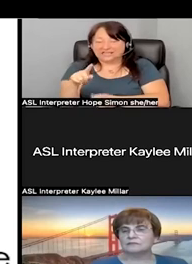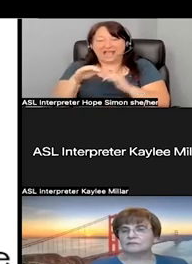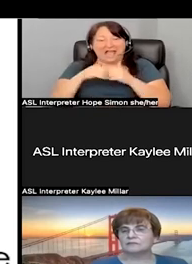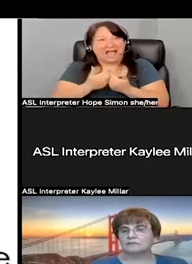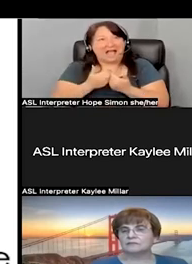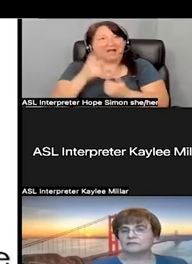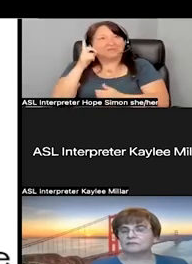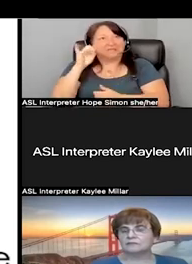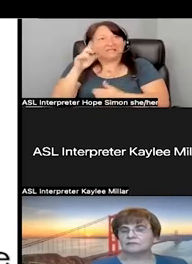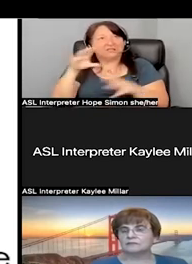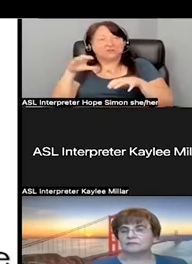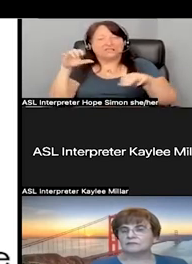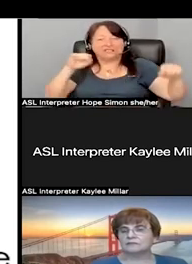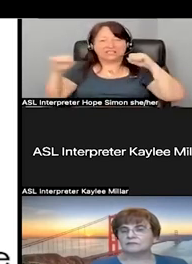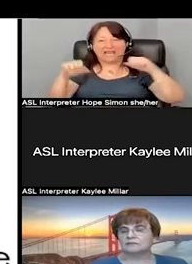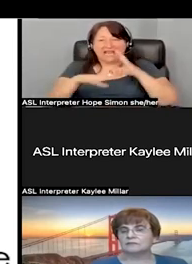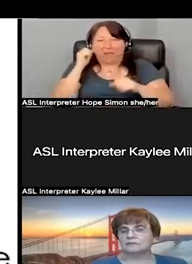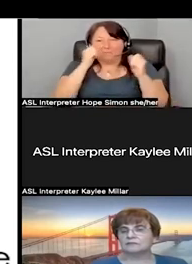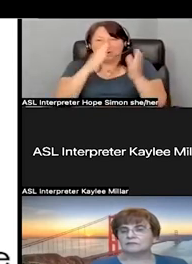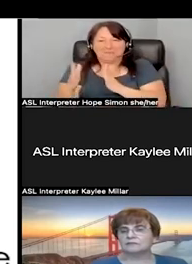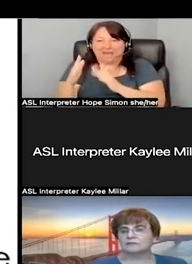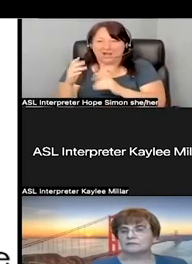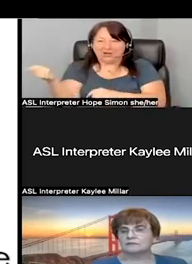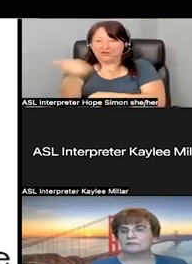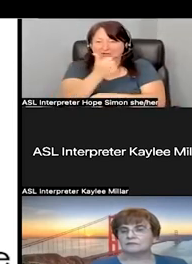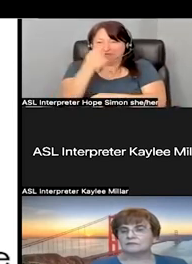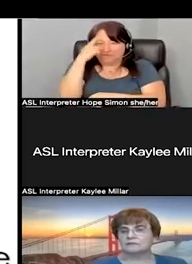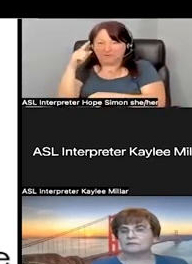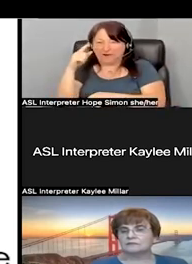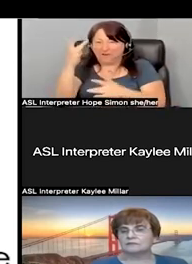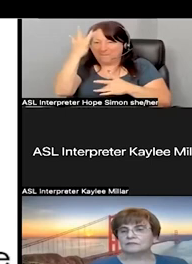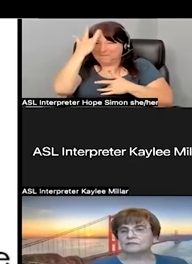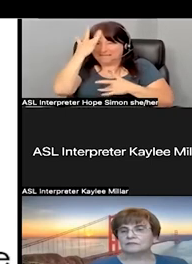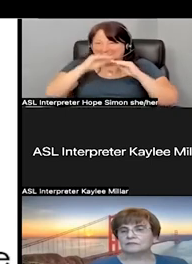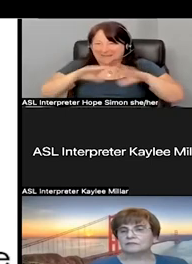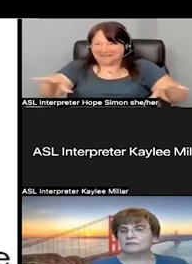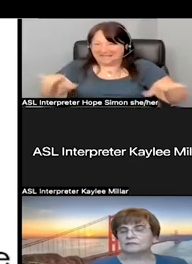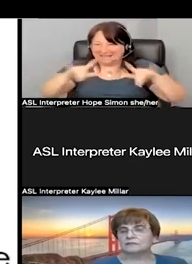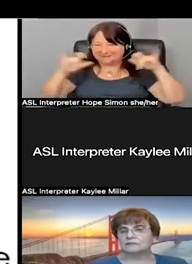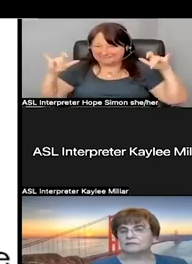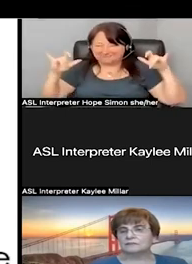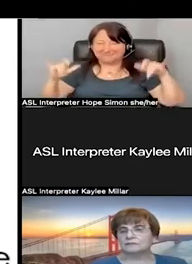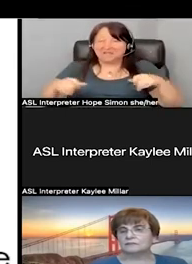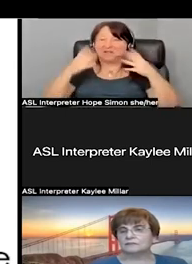doing the ShakeOut prepare you for the pandemic and vice versa? And a lot of people did say that